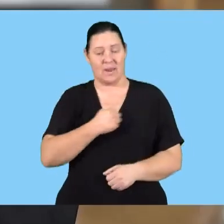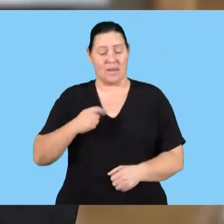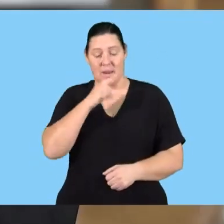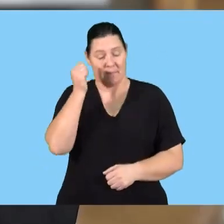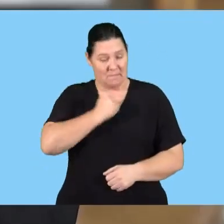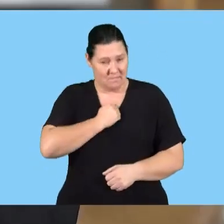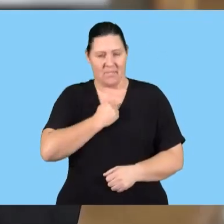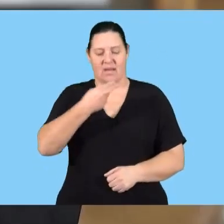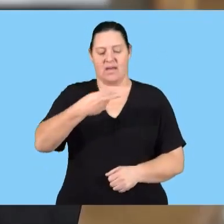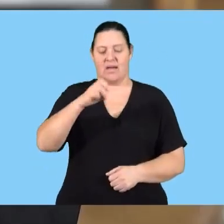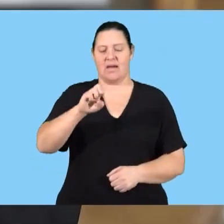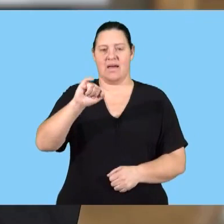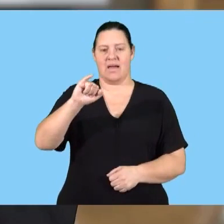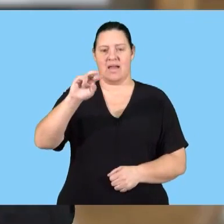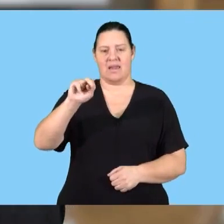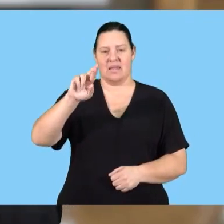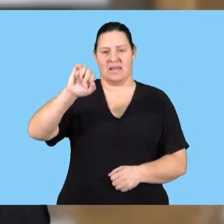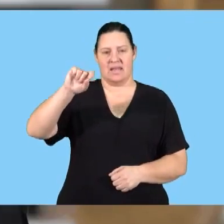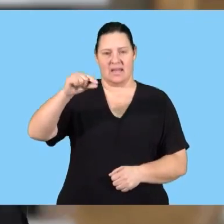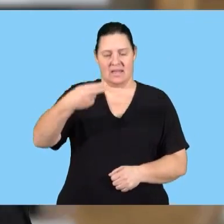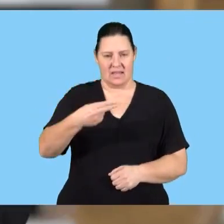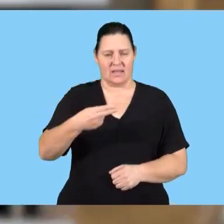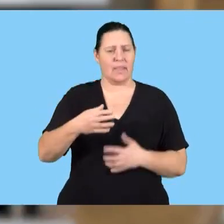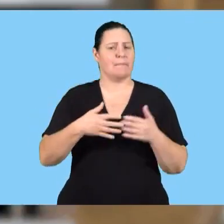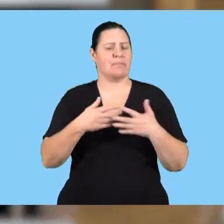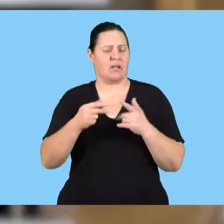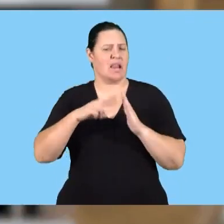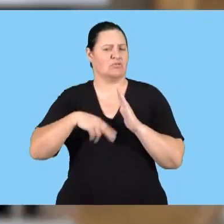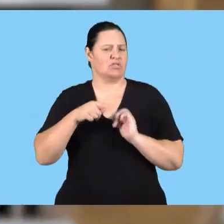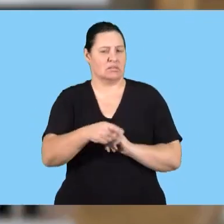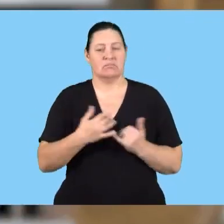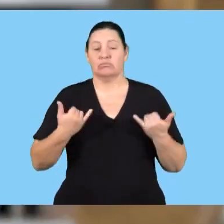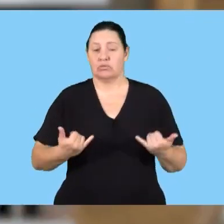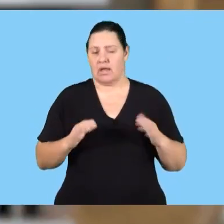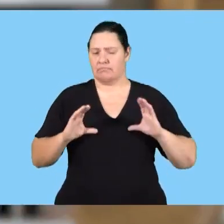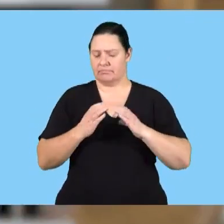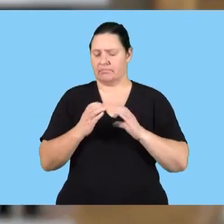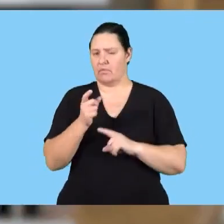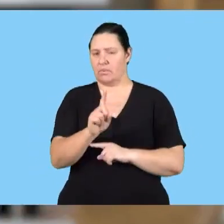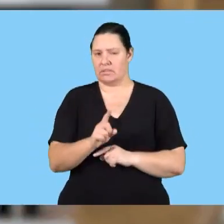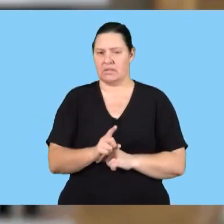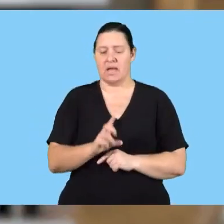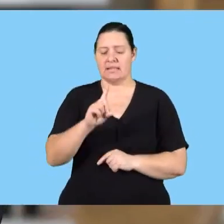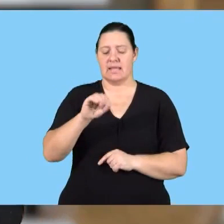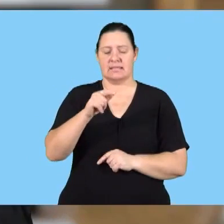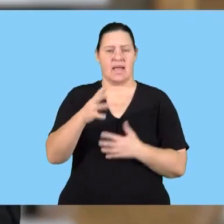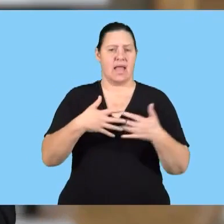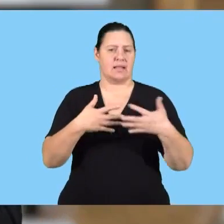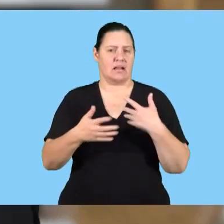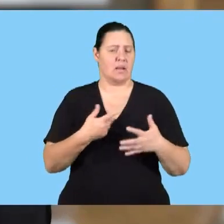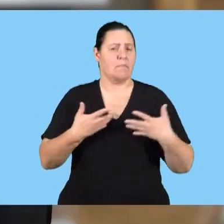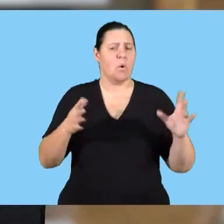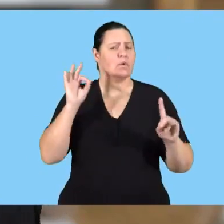viewers out there. My name is Heinrich Neetling, and this is Mathematical Literacy. In today's lesson, we will focus on data